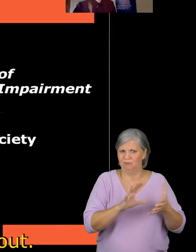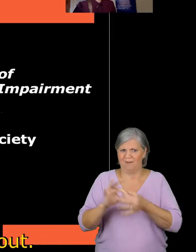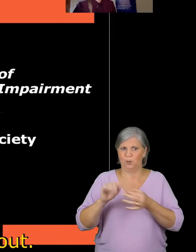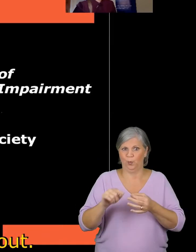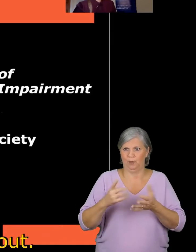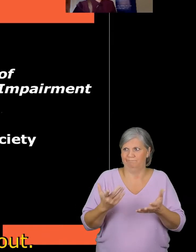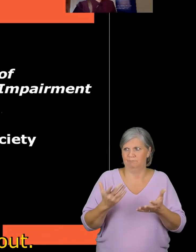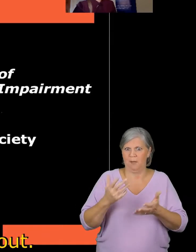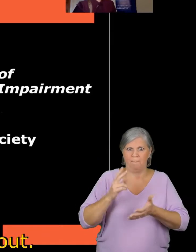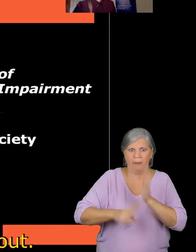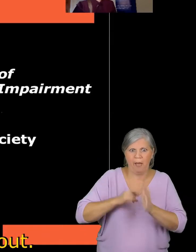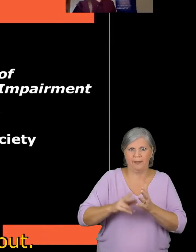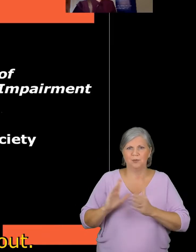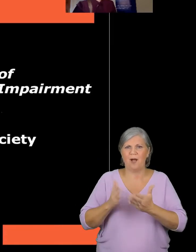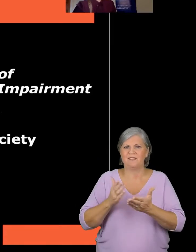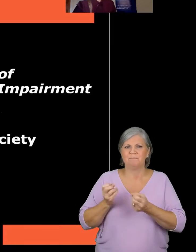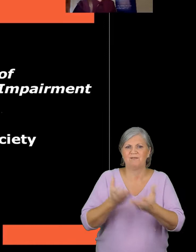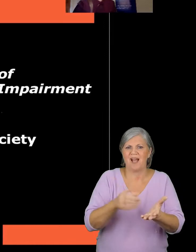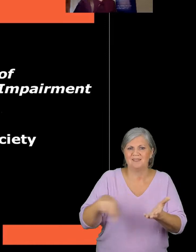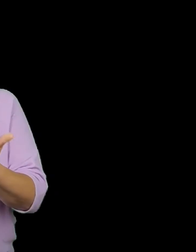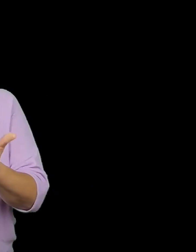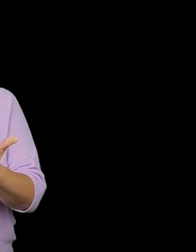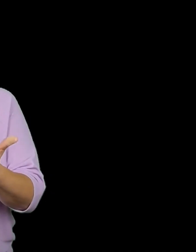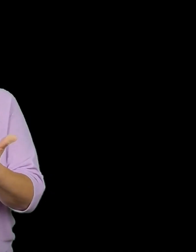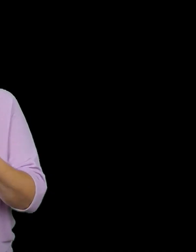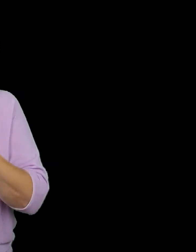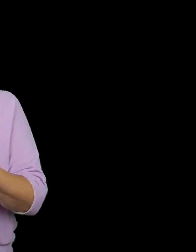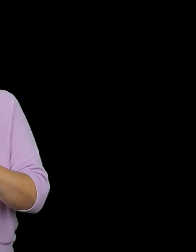here? We decided to find out.